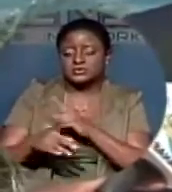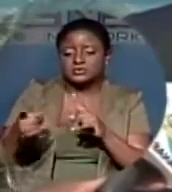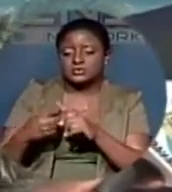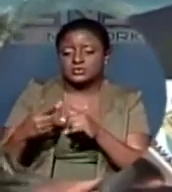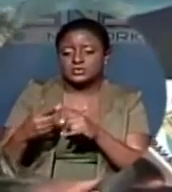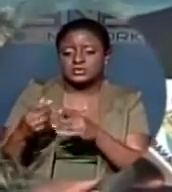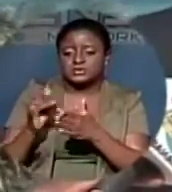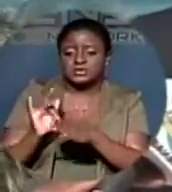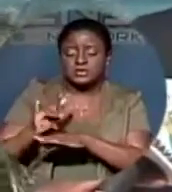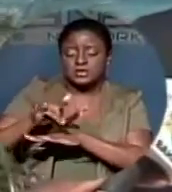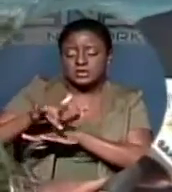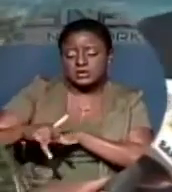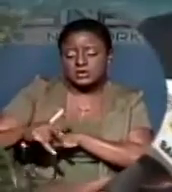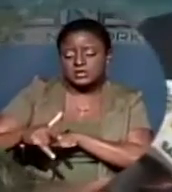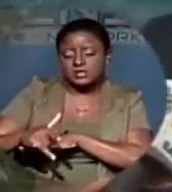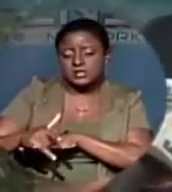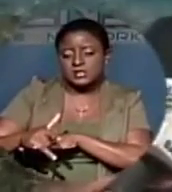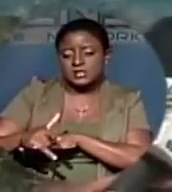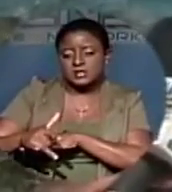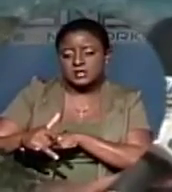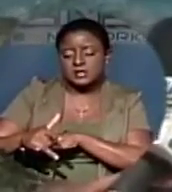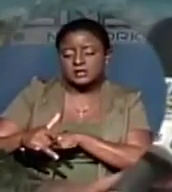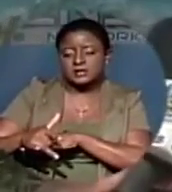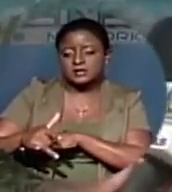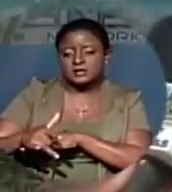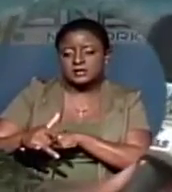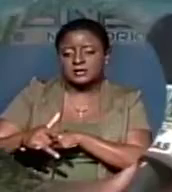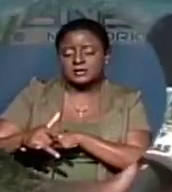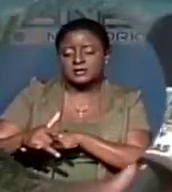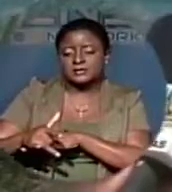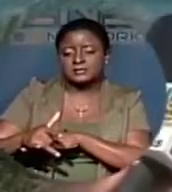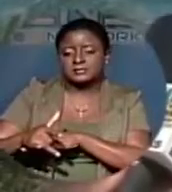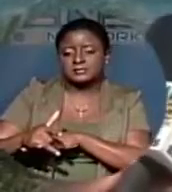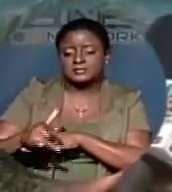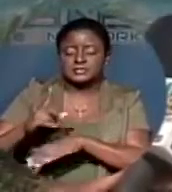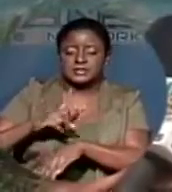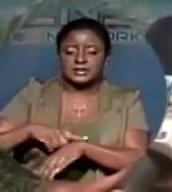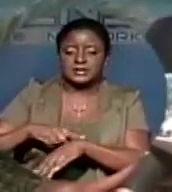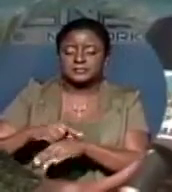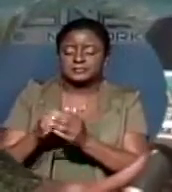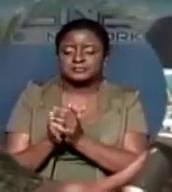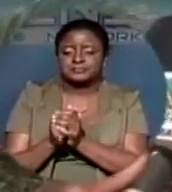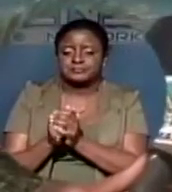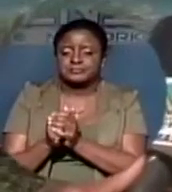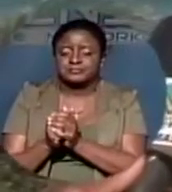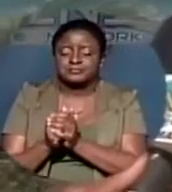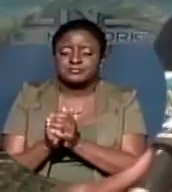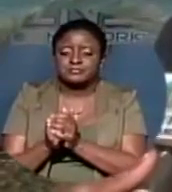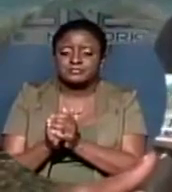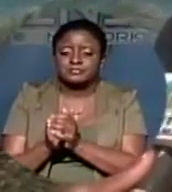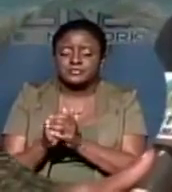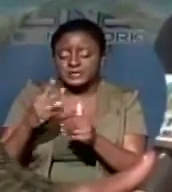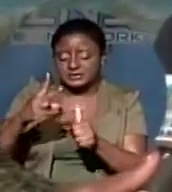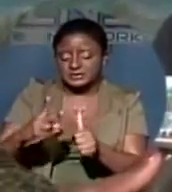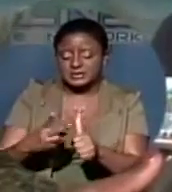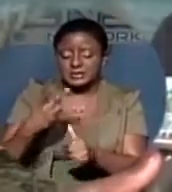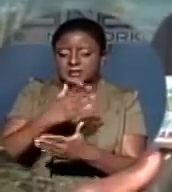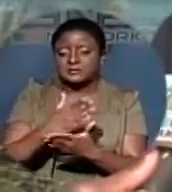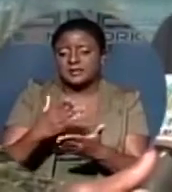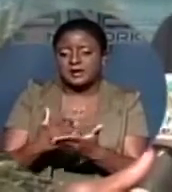1970s. The first step in this project will be the implementation or the installation of a